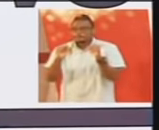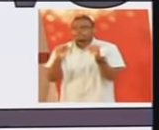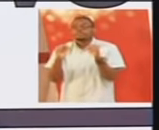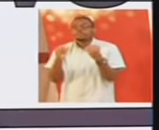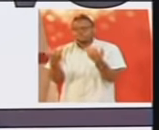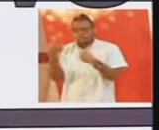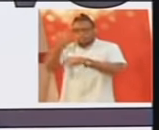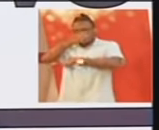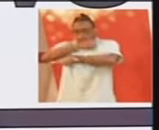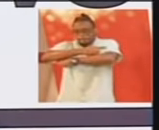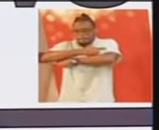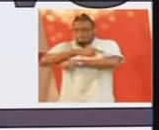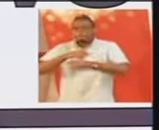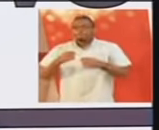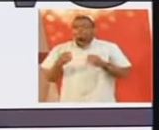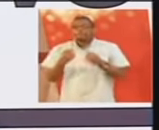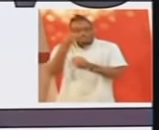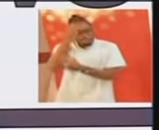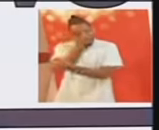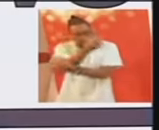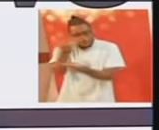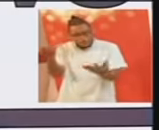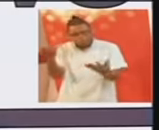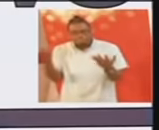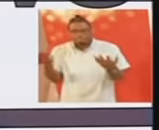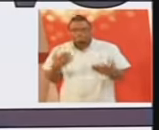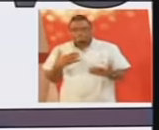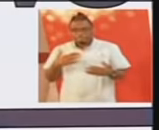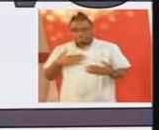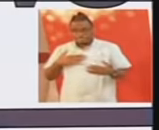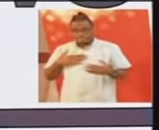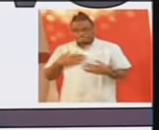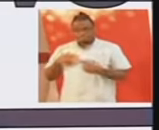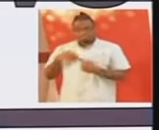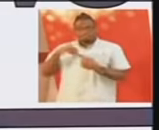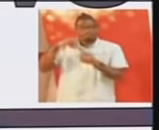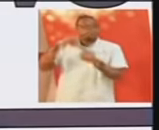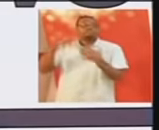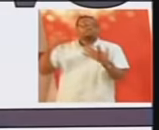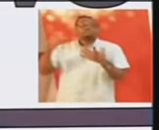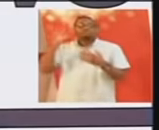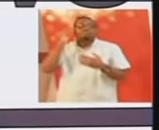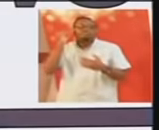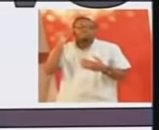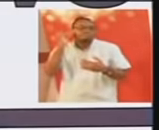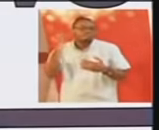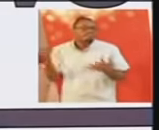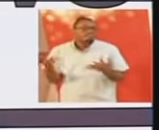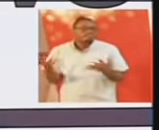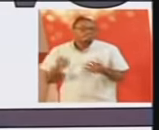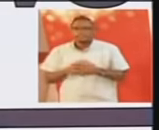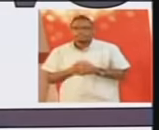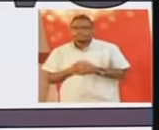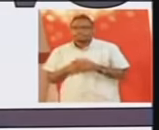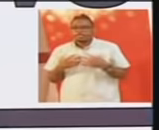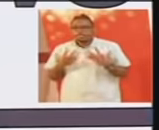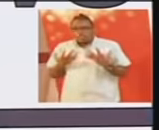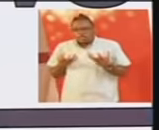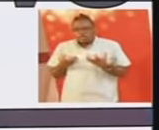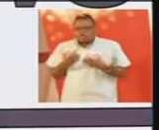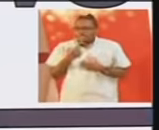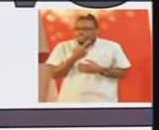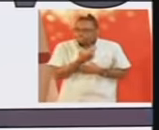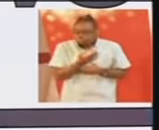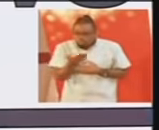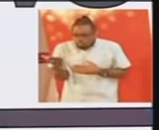privilege of sharing my unique perspective on this pandemic and to bring to your attention that despite